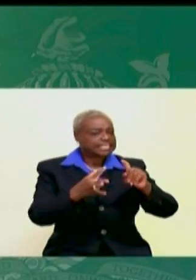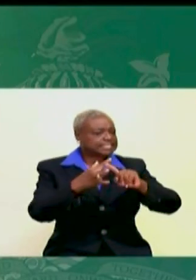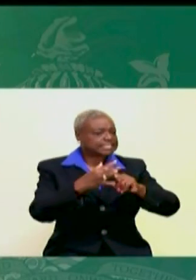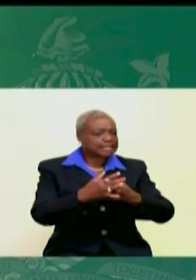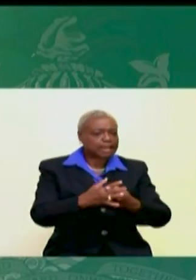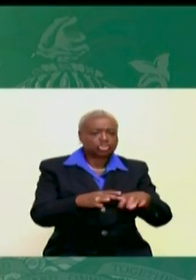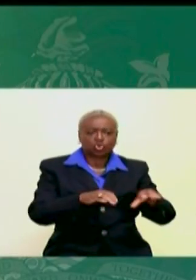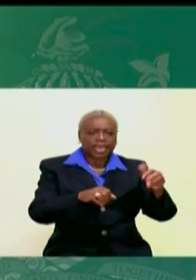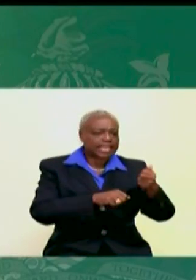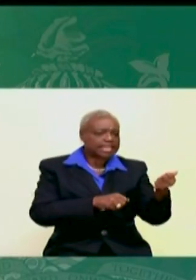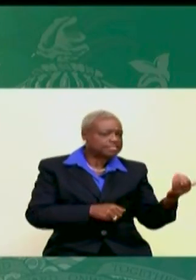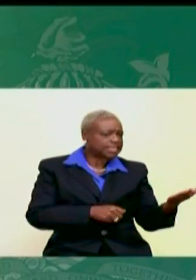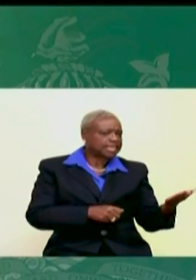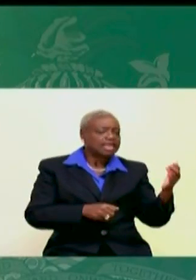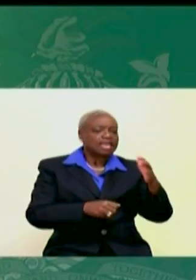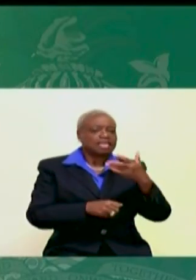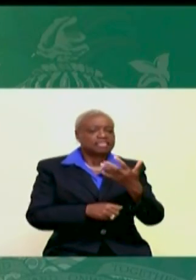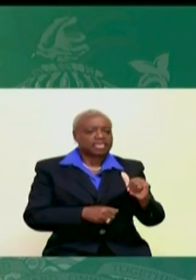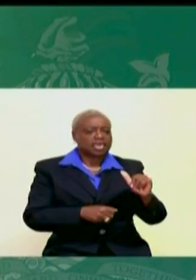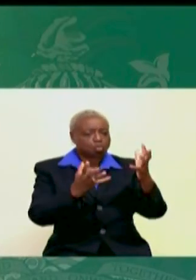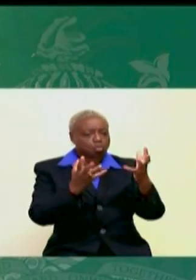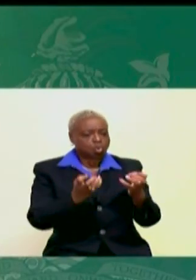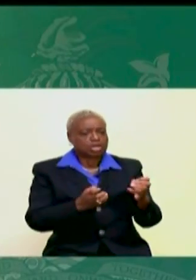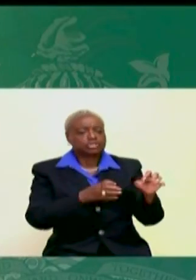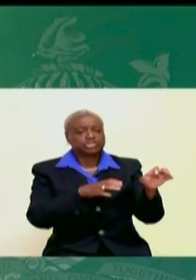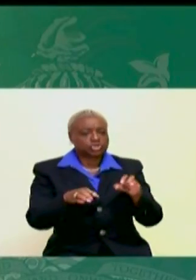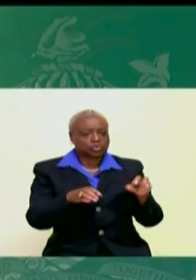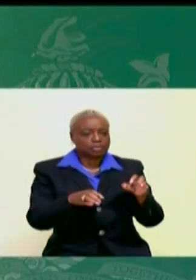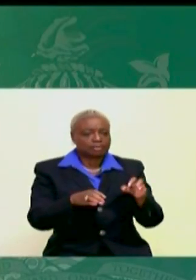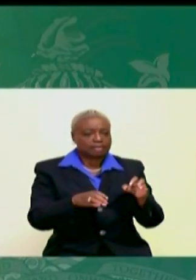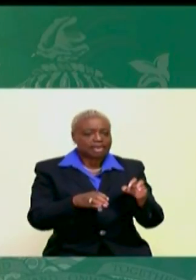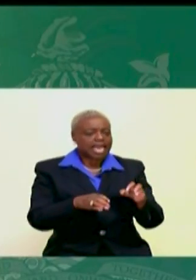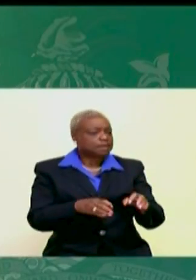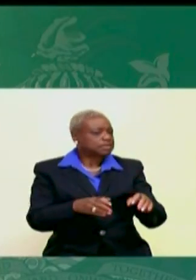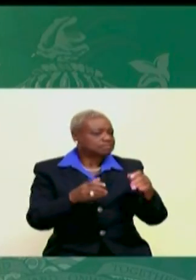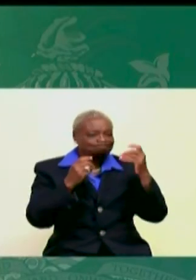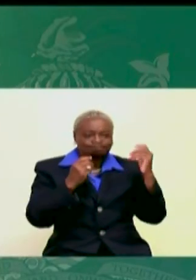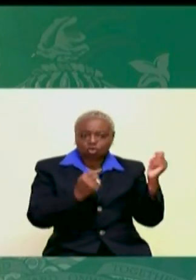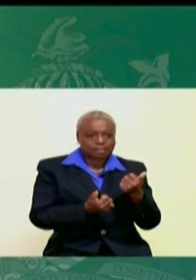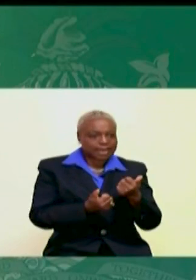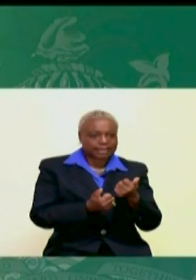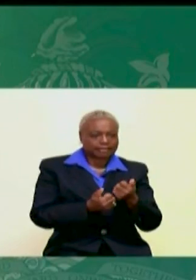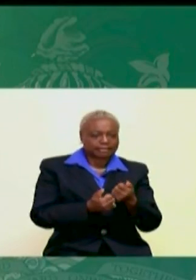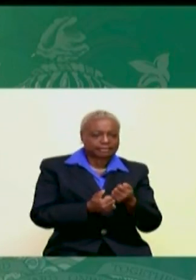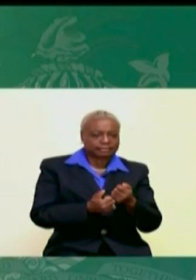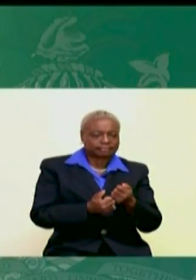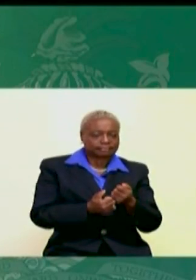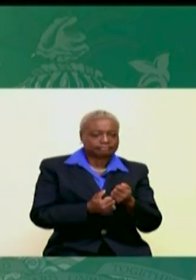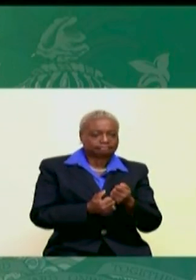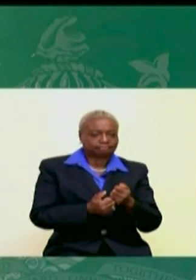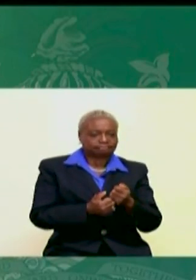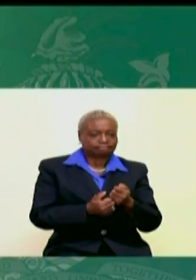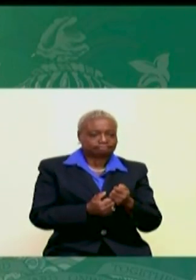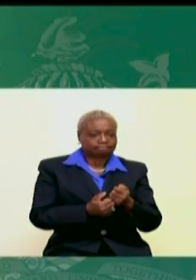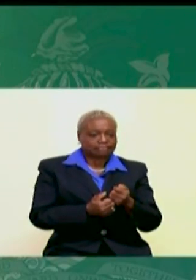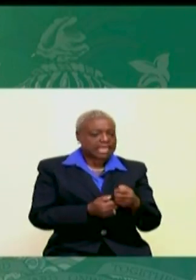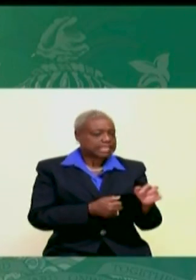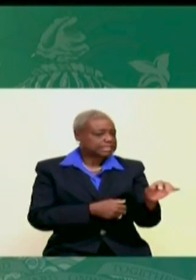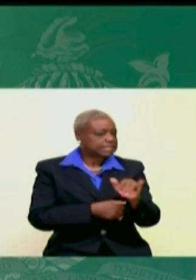to do. 14 days automatic. And you become automatic. Same bill. 14 days. Wow. Same